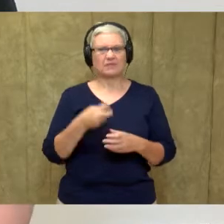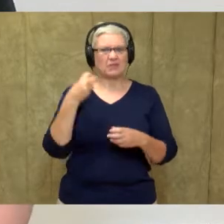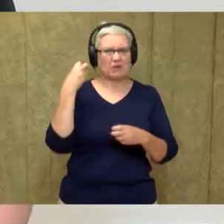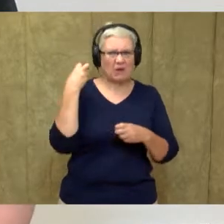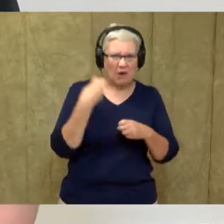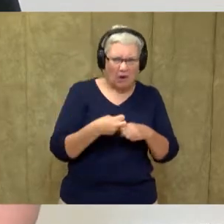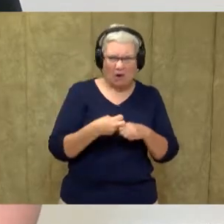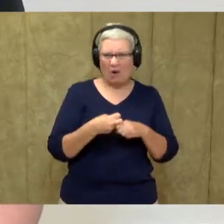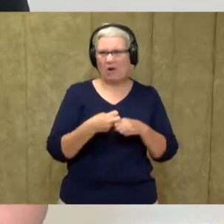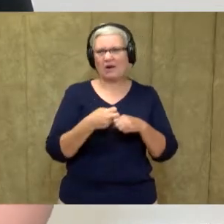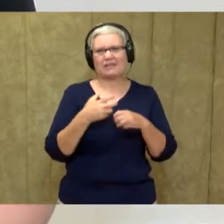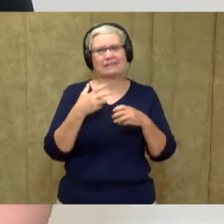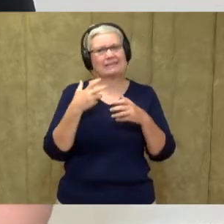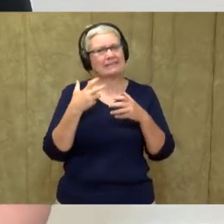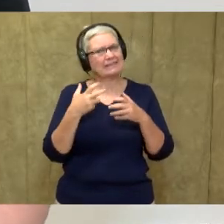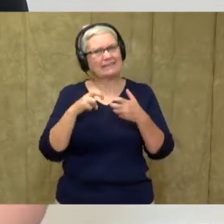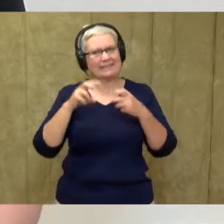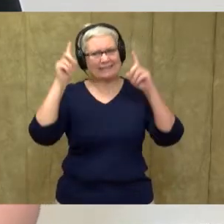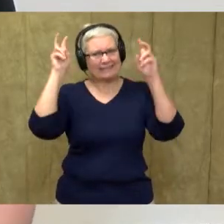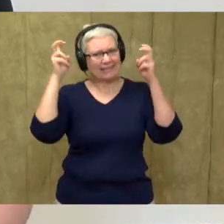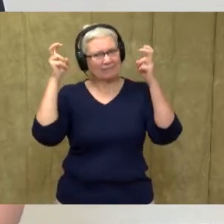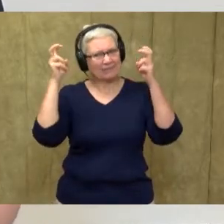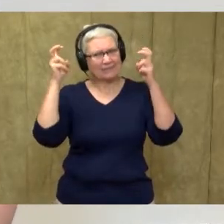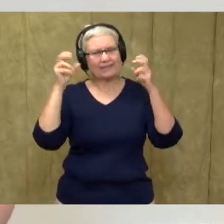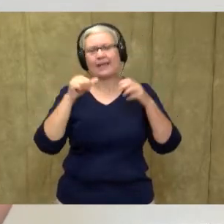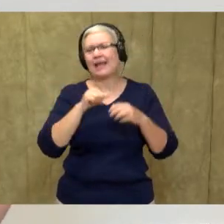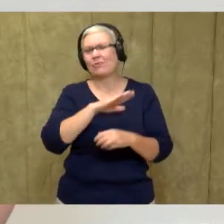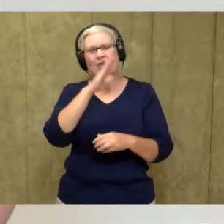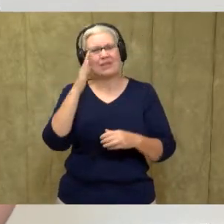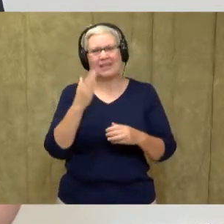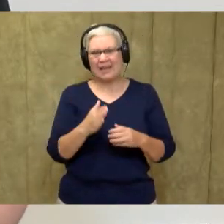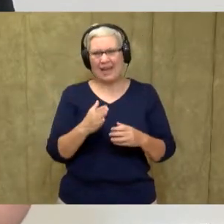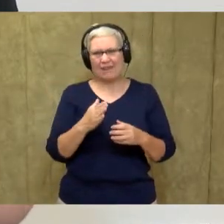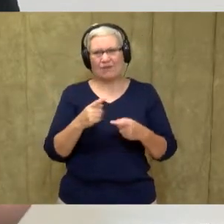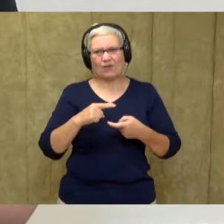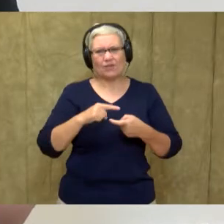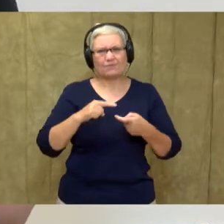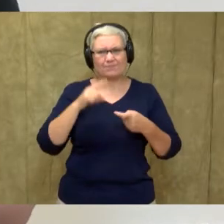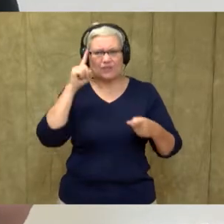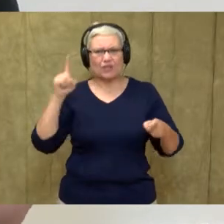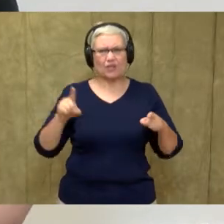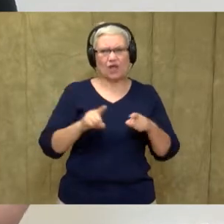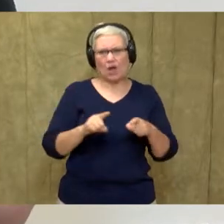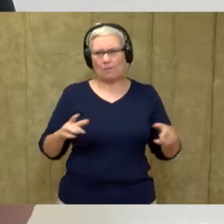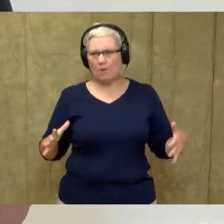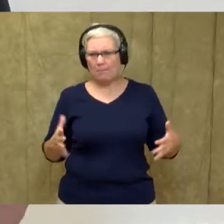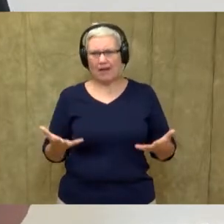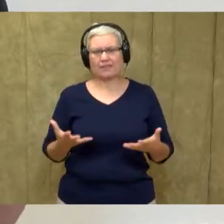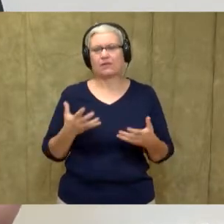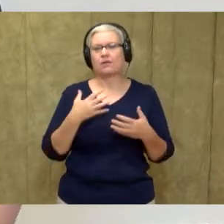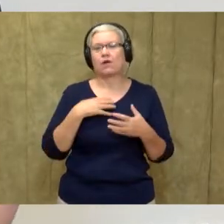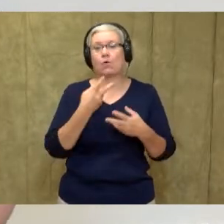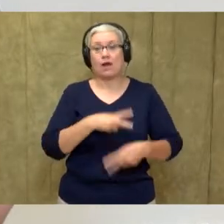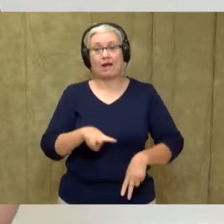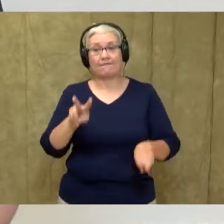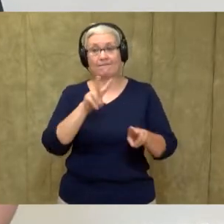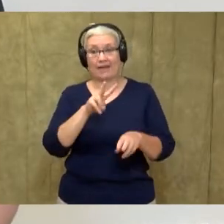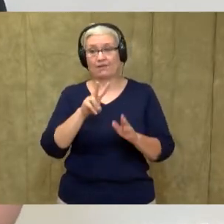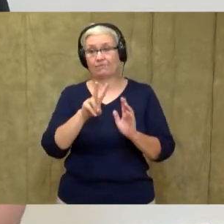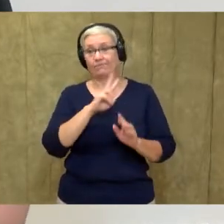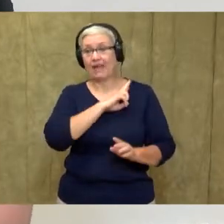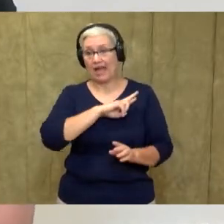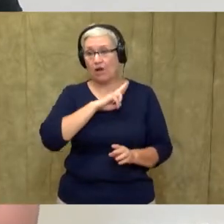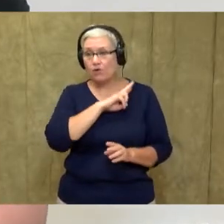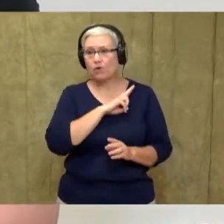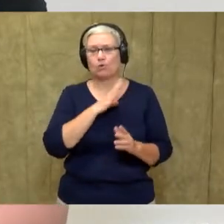to deal with topics. And sometimes we're never going to compromise on our values or on our beliefs on that